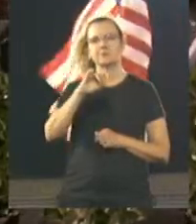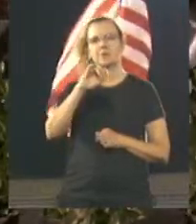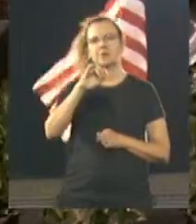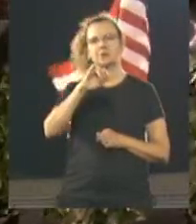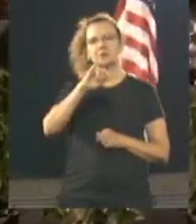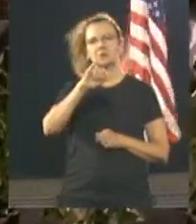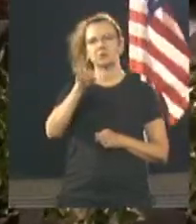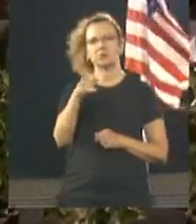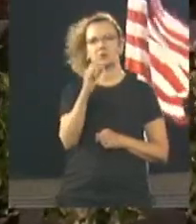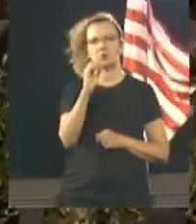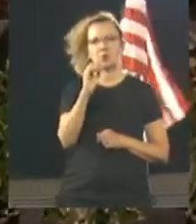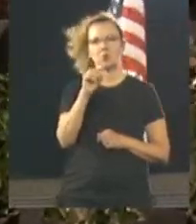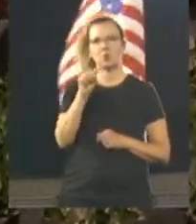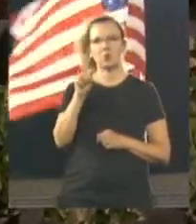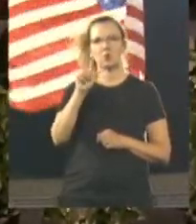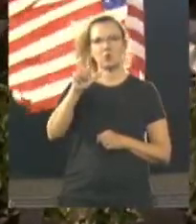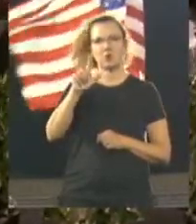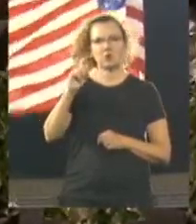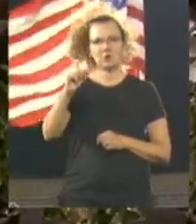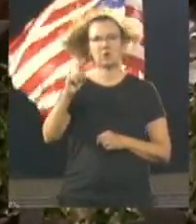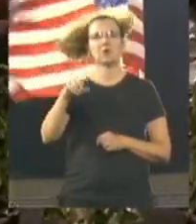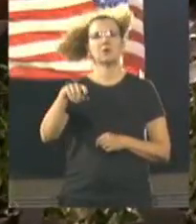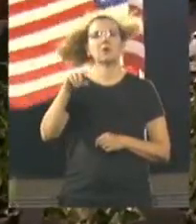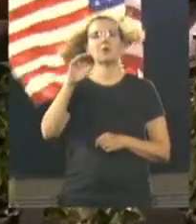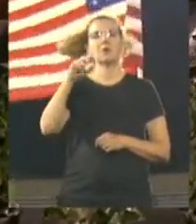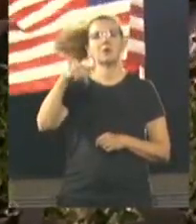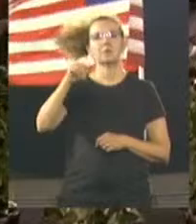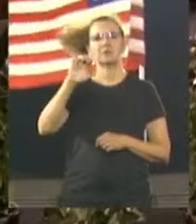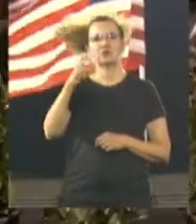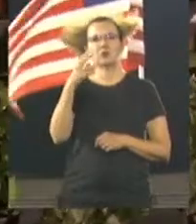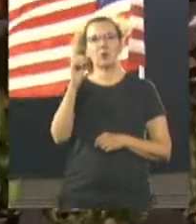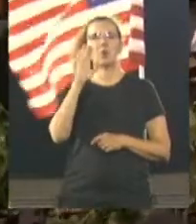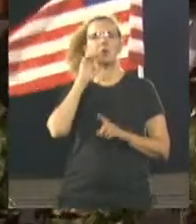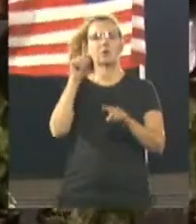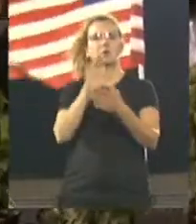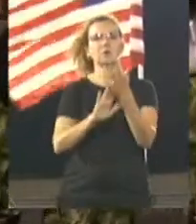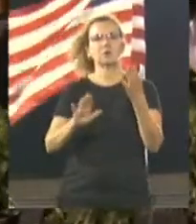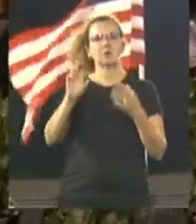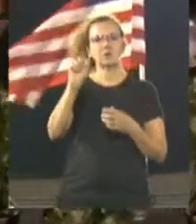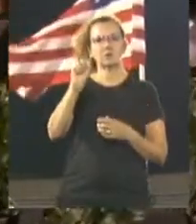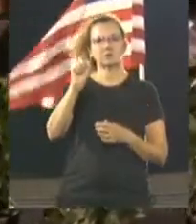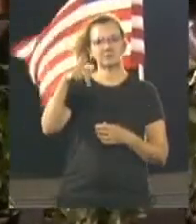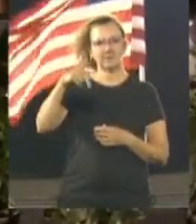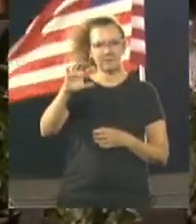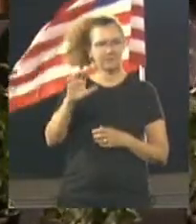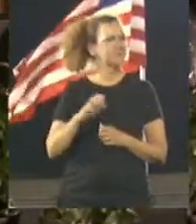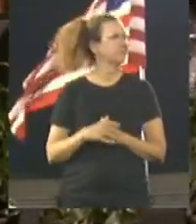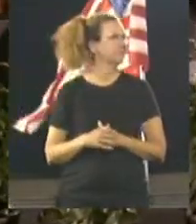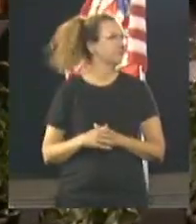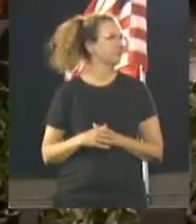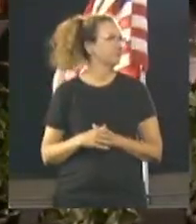Jorel Pacheco will be attending St. Philip's College.